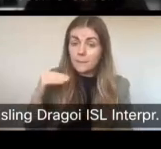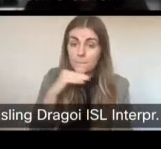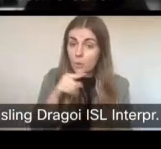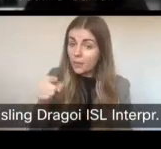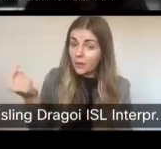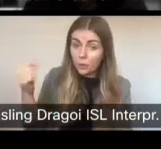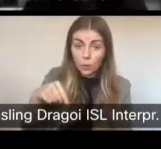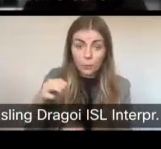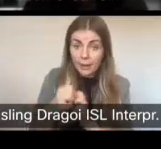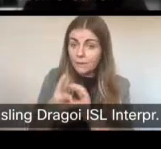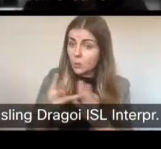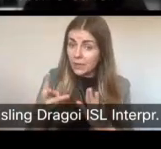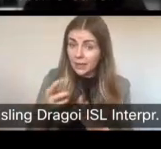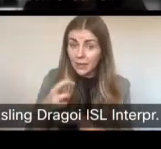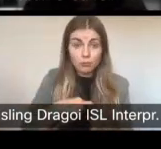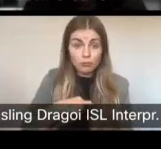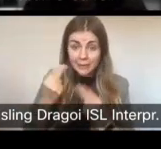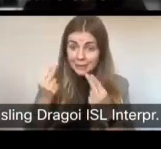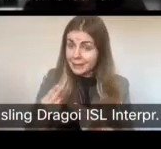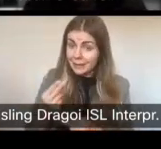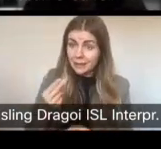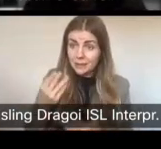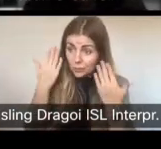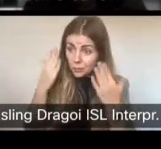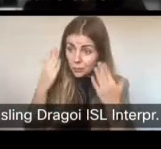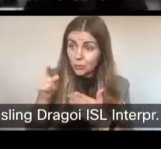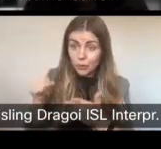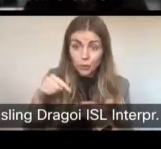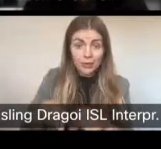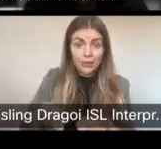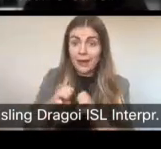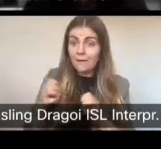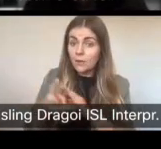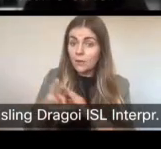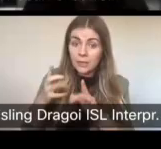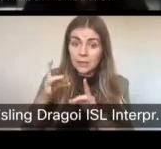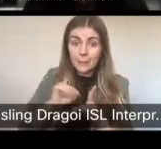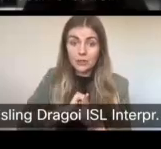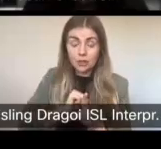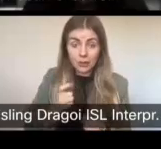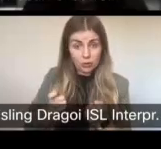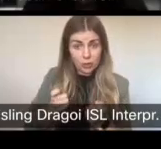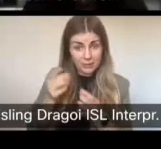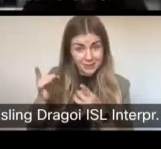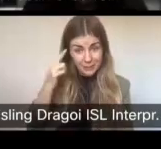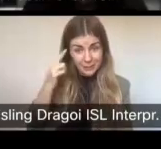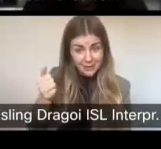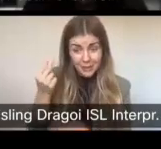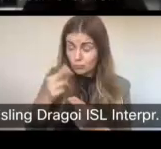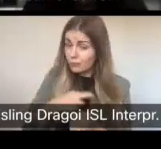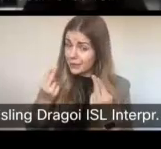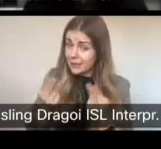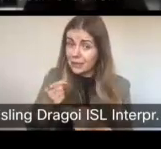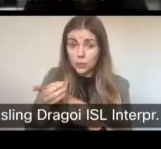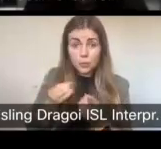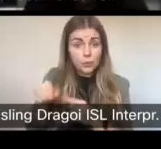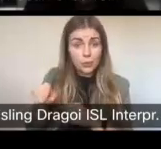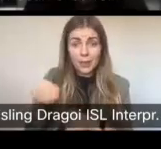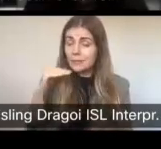week. I really need to insist that you turn up every week so that we can do this. Does that make sense? I really need you to do this. It's really